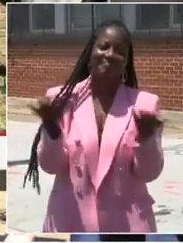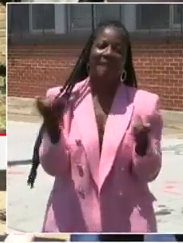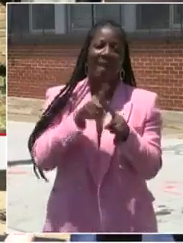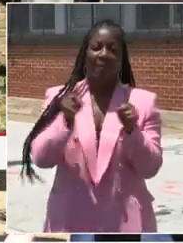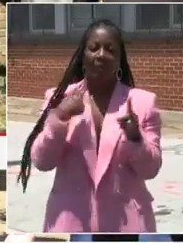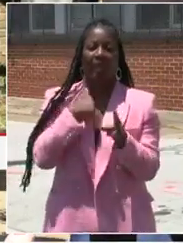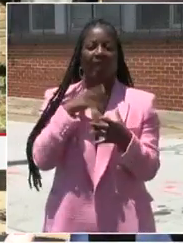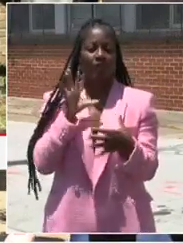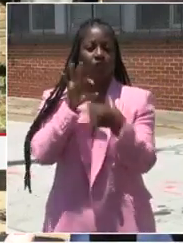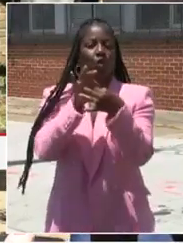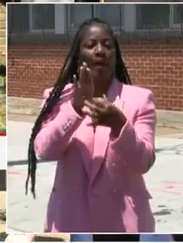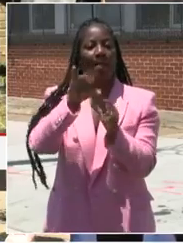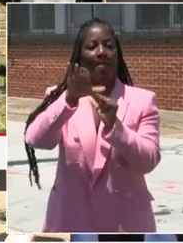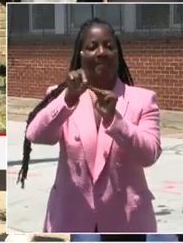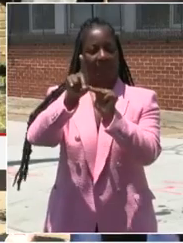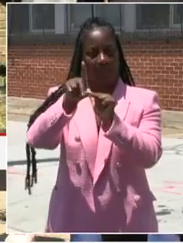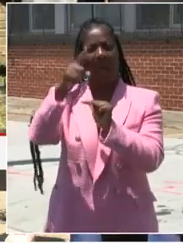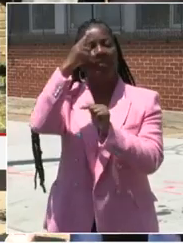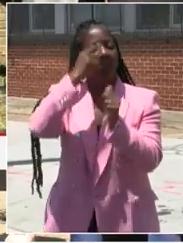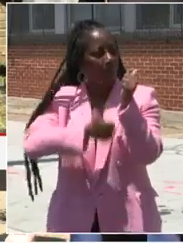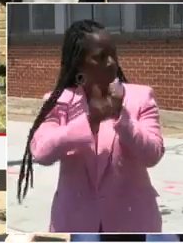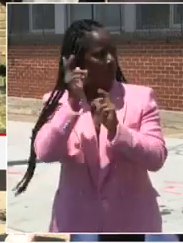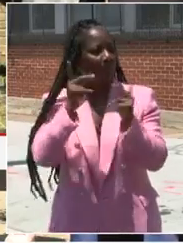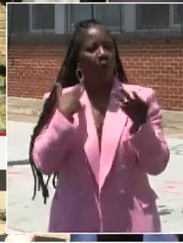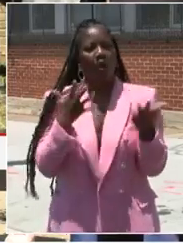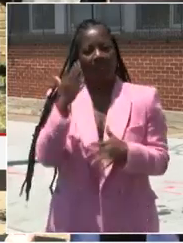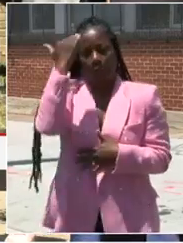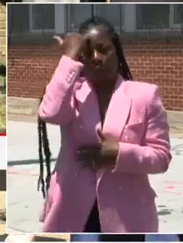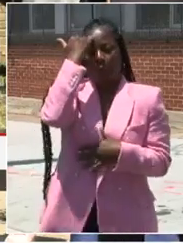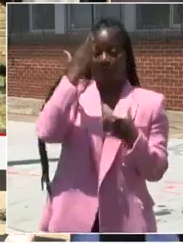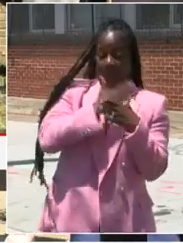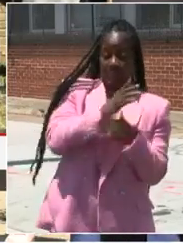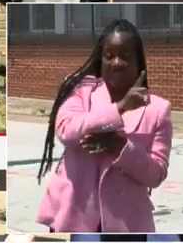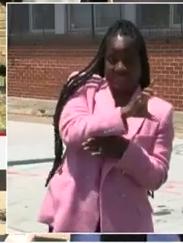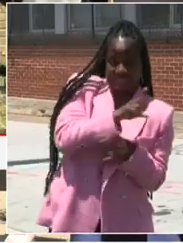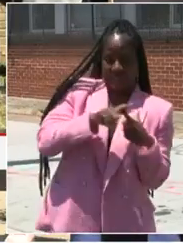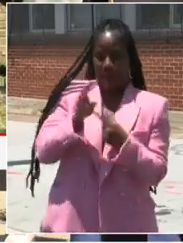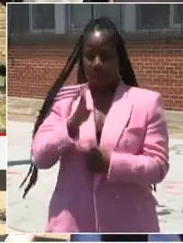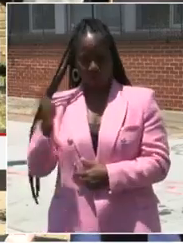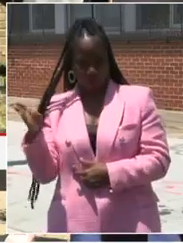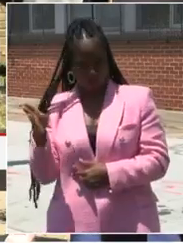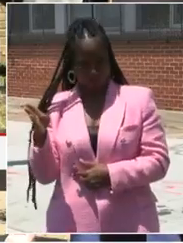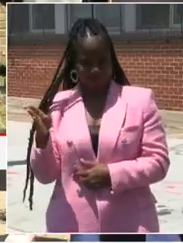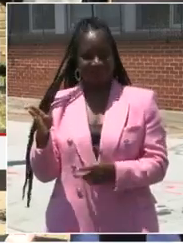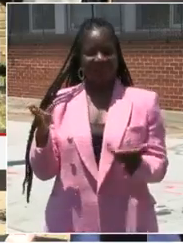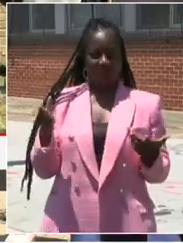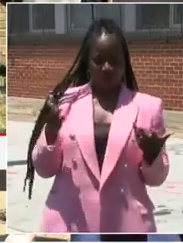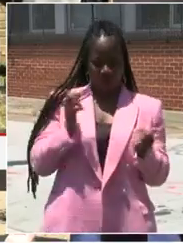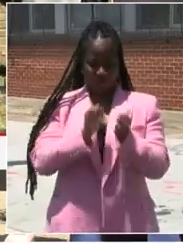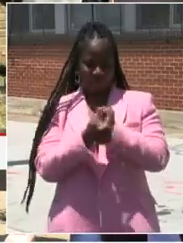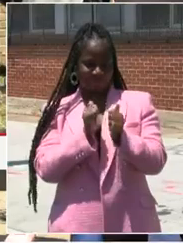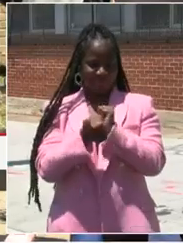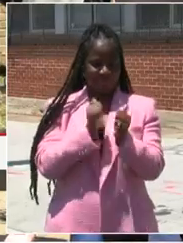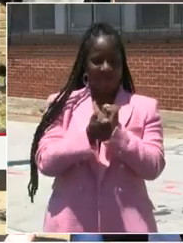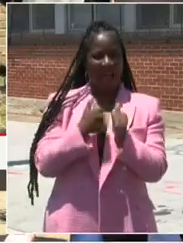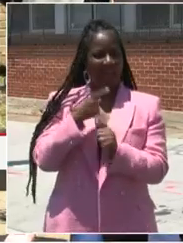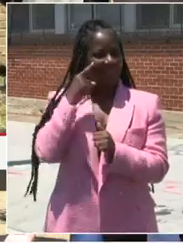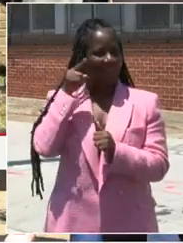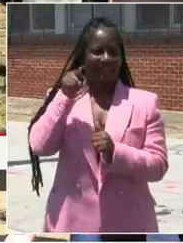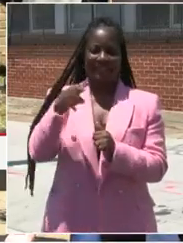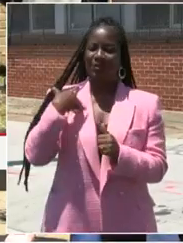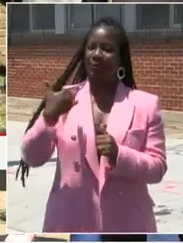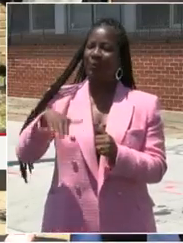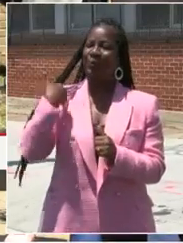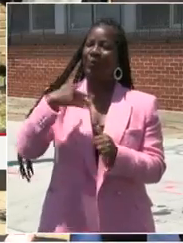have a joint bid, I think most people know, between D.C. and Baltimore. I think this is an iconic